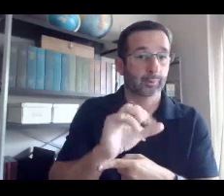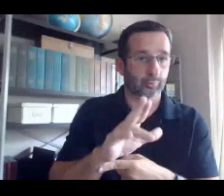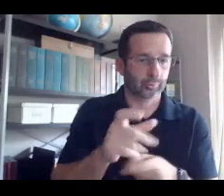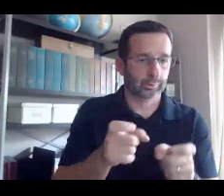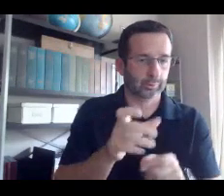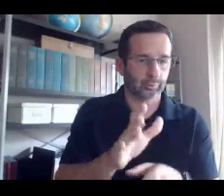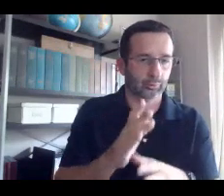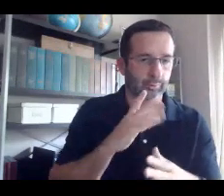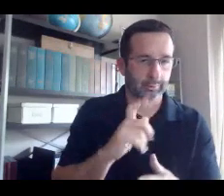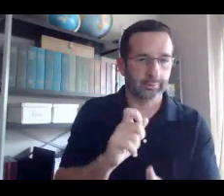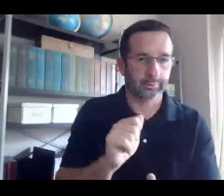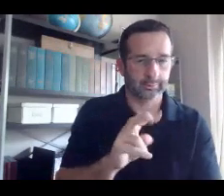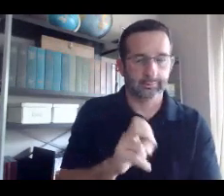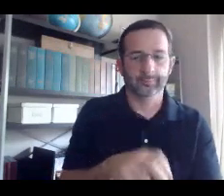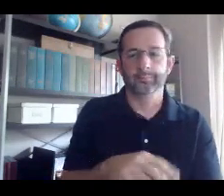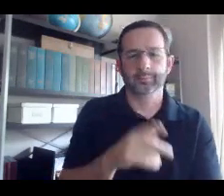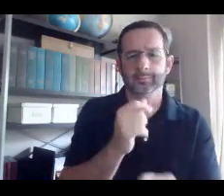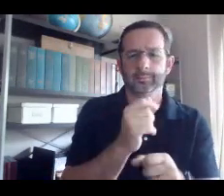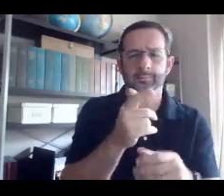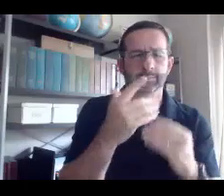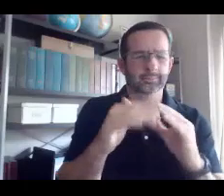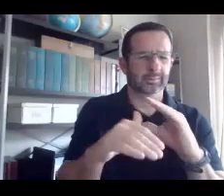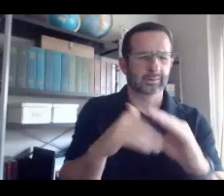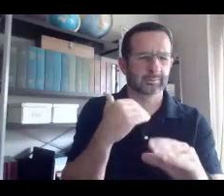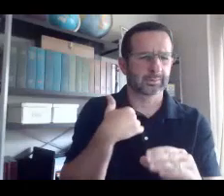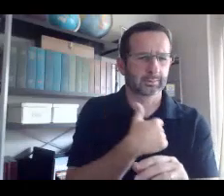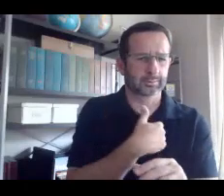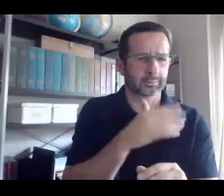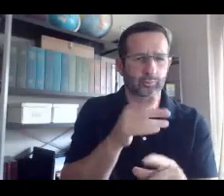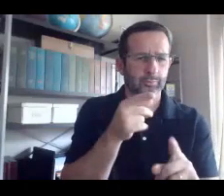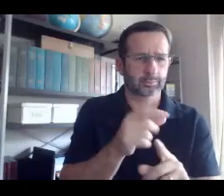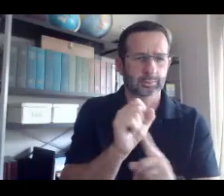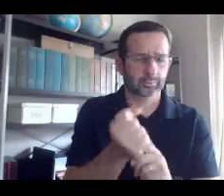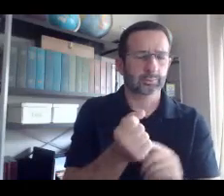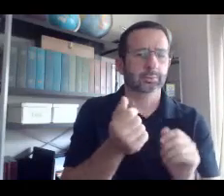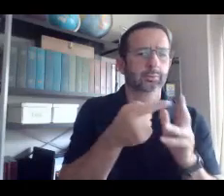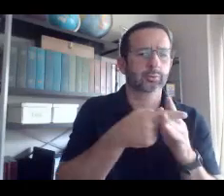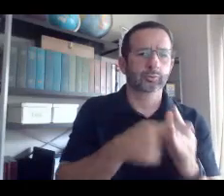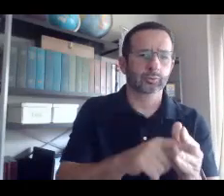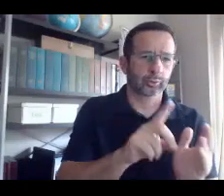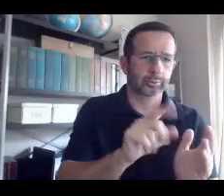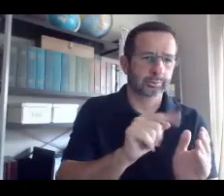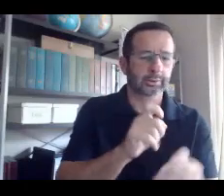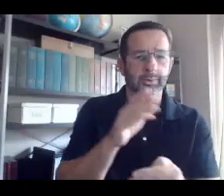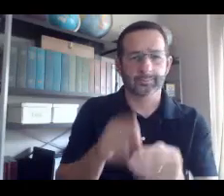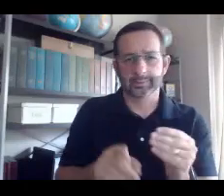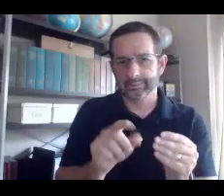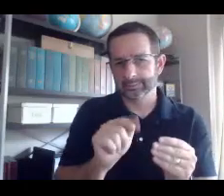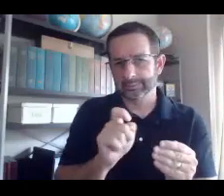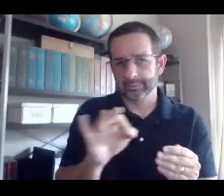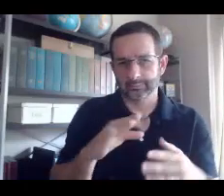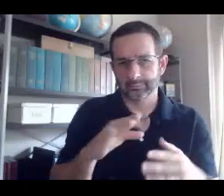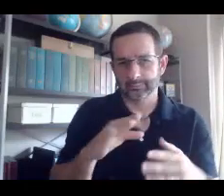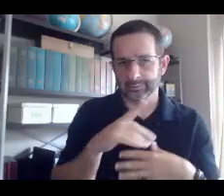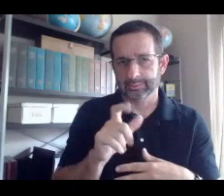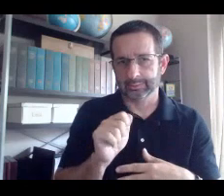paid, and also how your leave will be handled. So if you want to